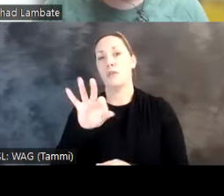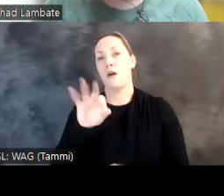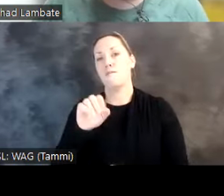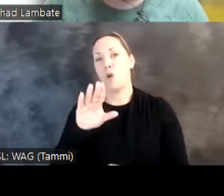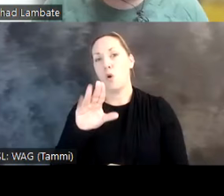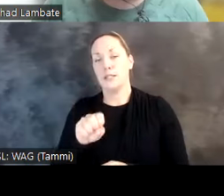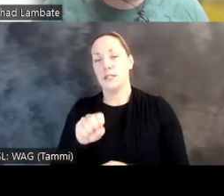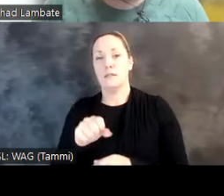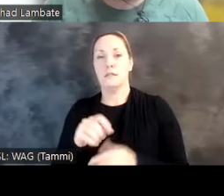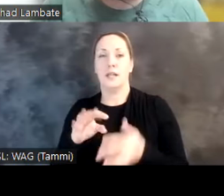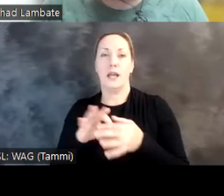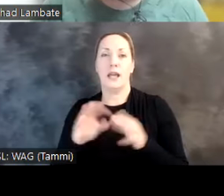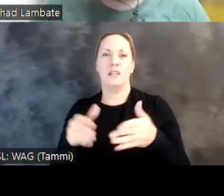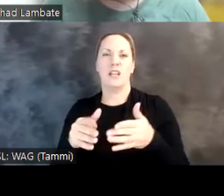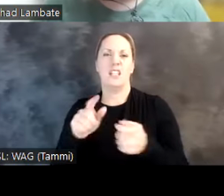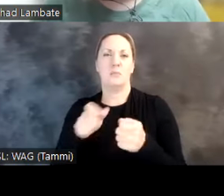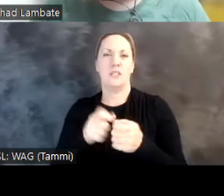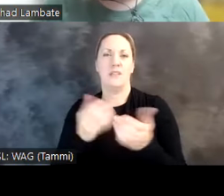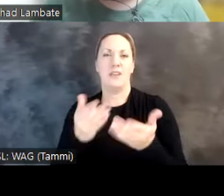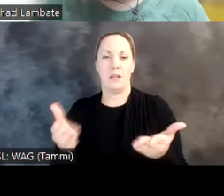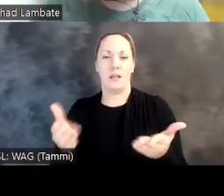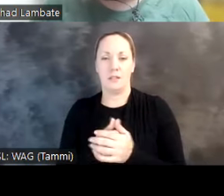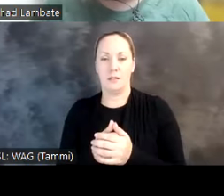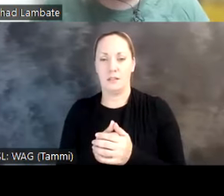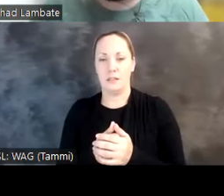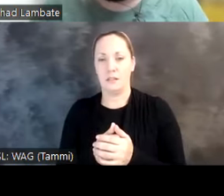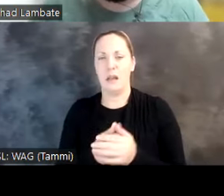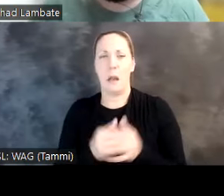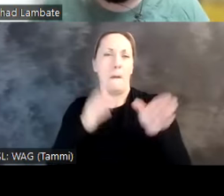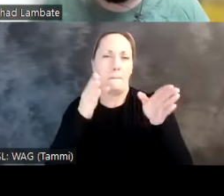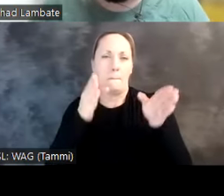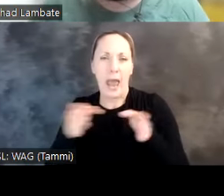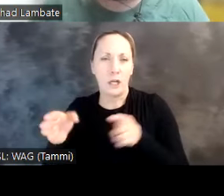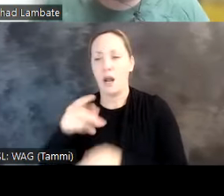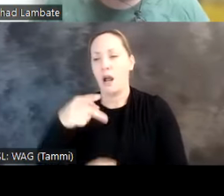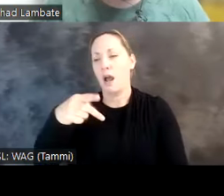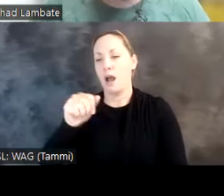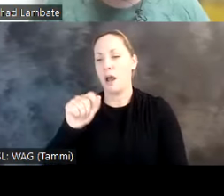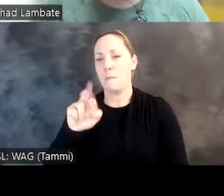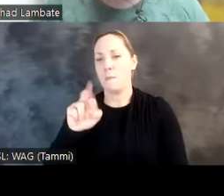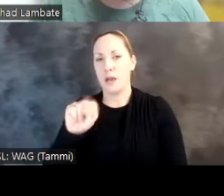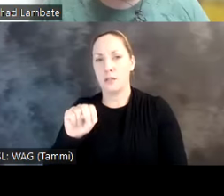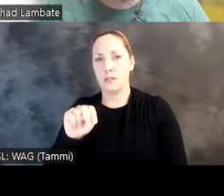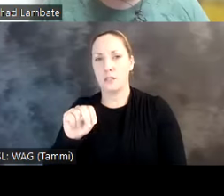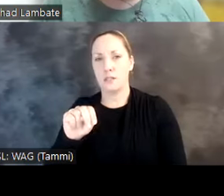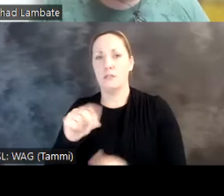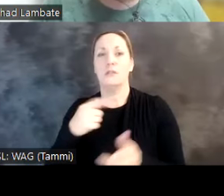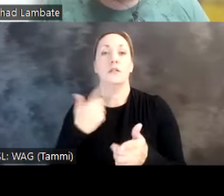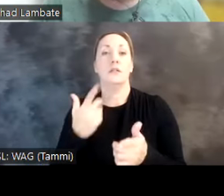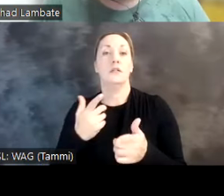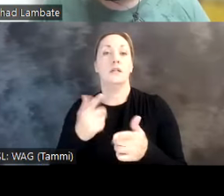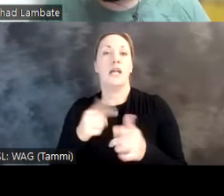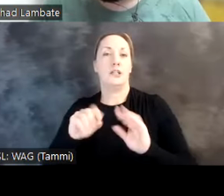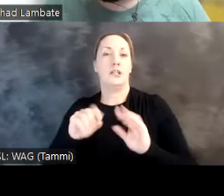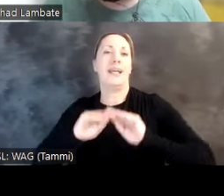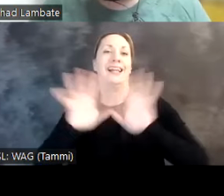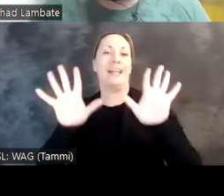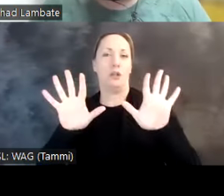on specific elements, be it link, be it button, any kind of interactive elements, it needs to be clearly